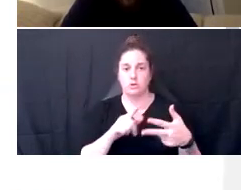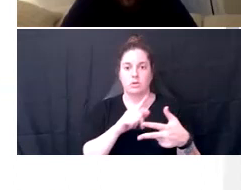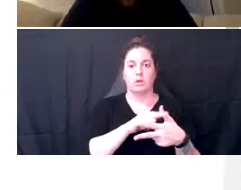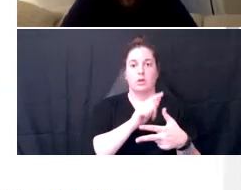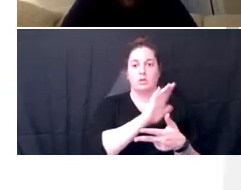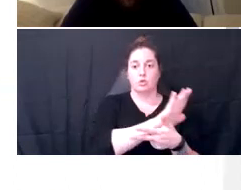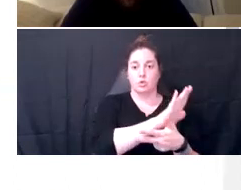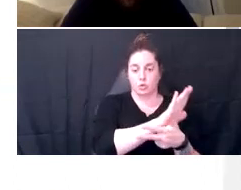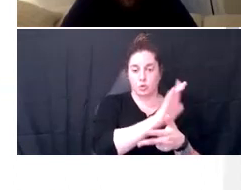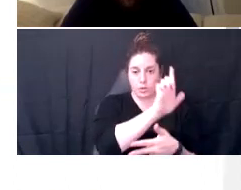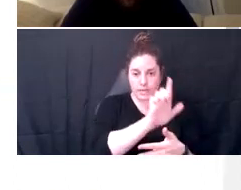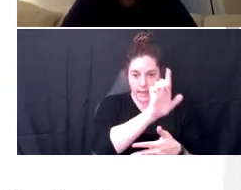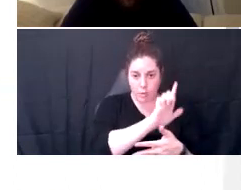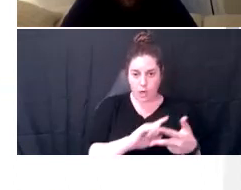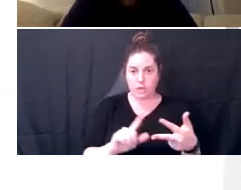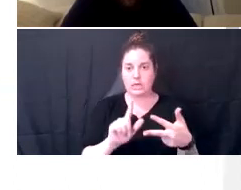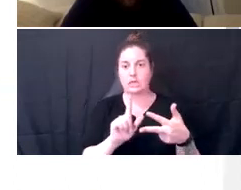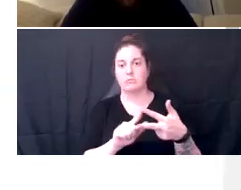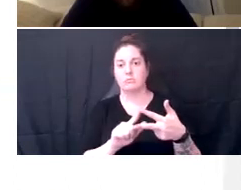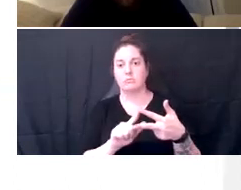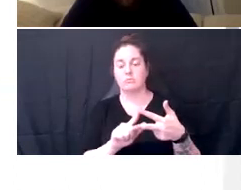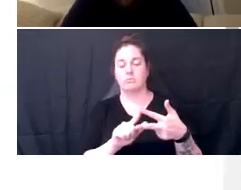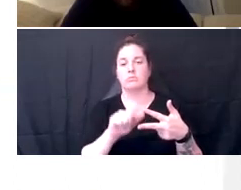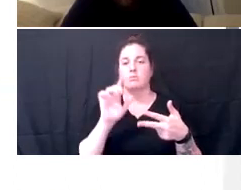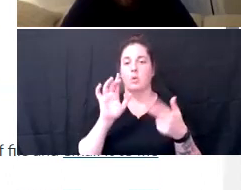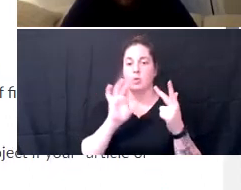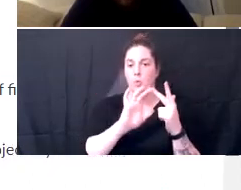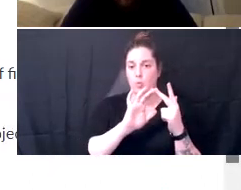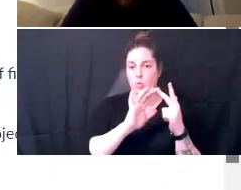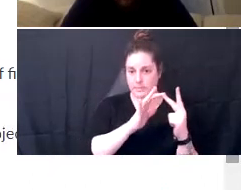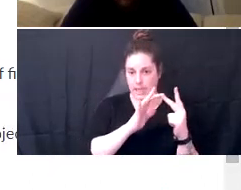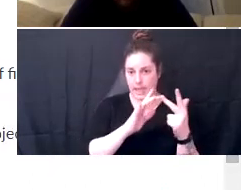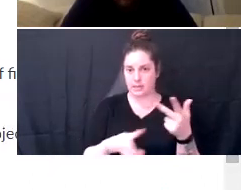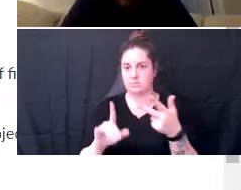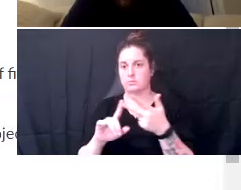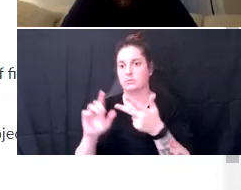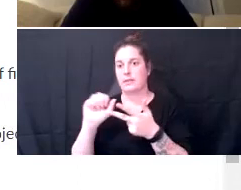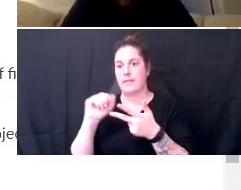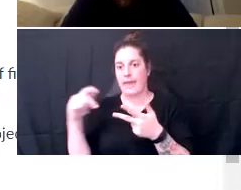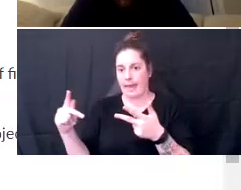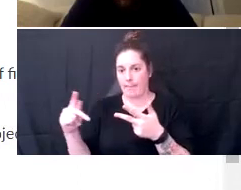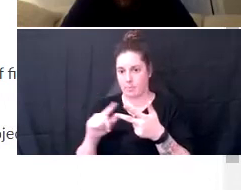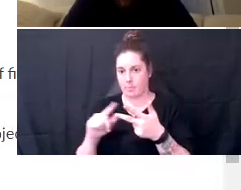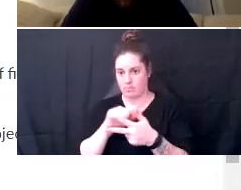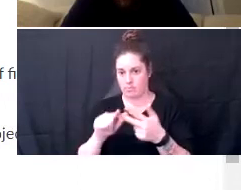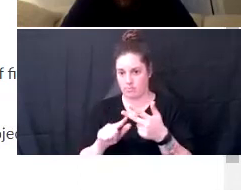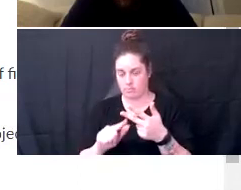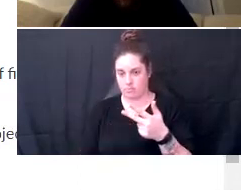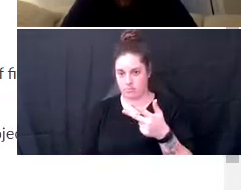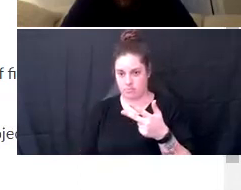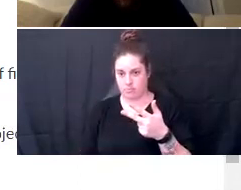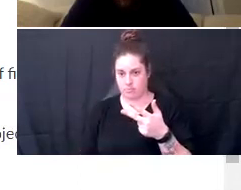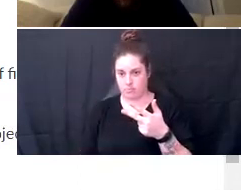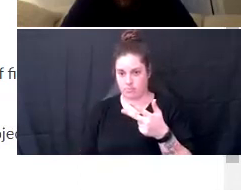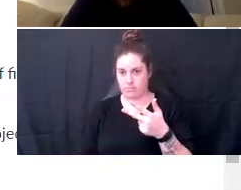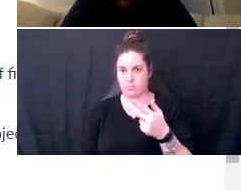this RXiv app. Okay. Beyond that, if you use some other method, I don't have a problem